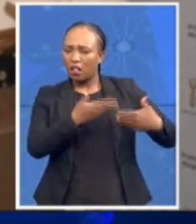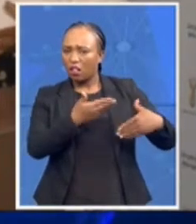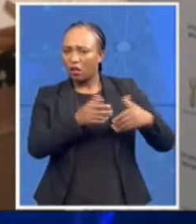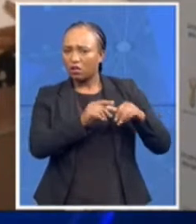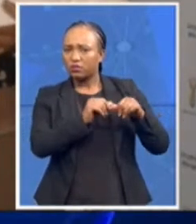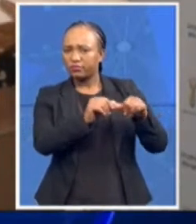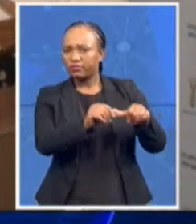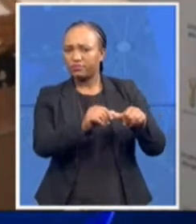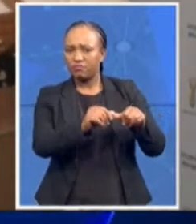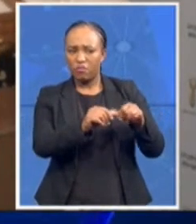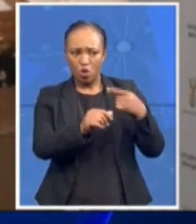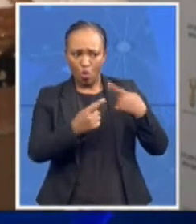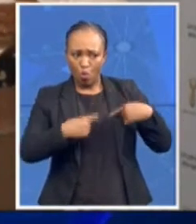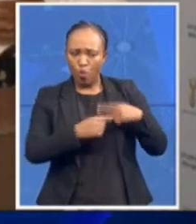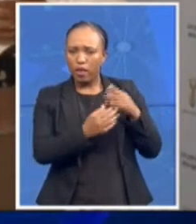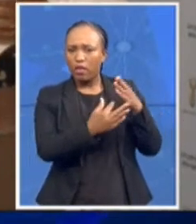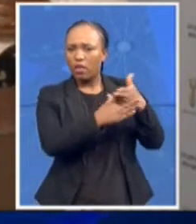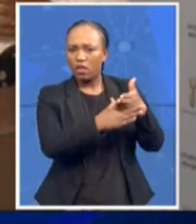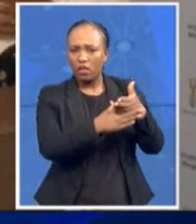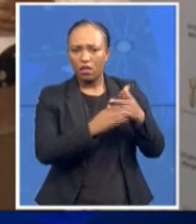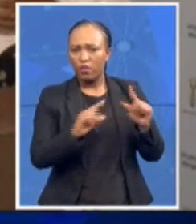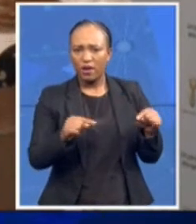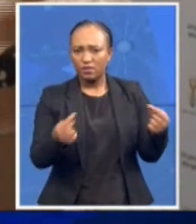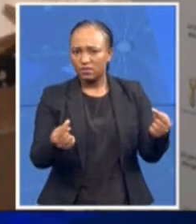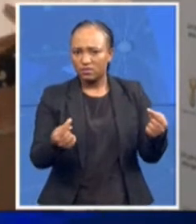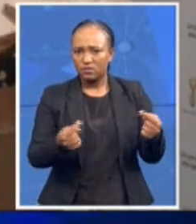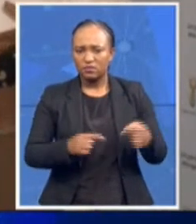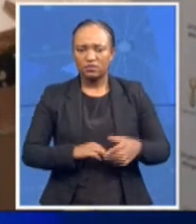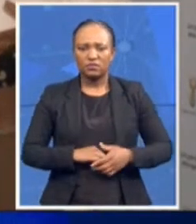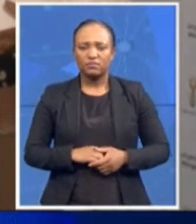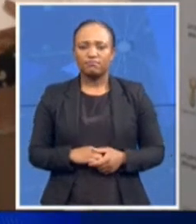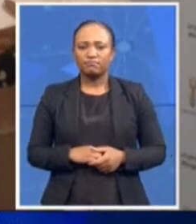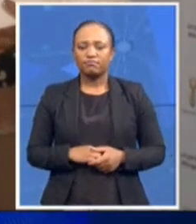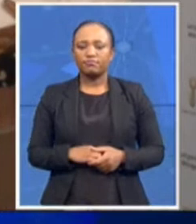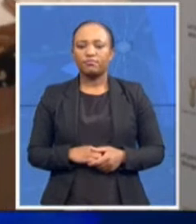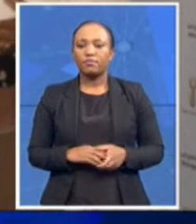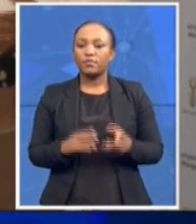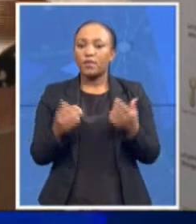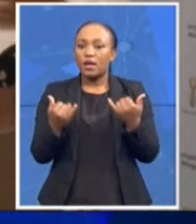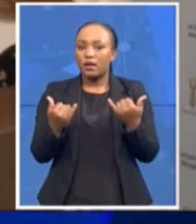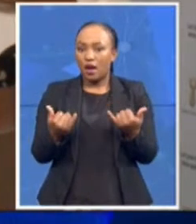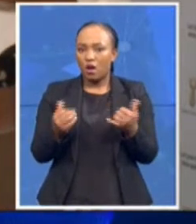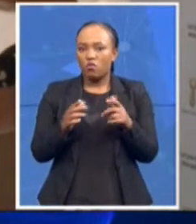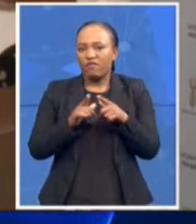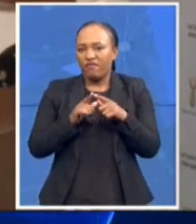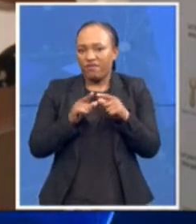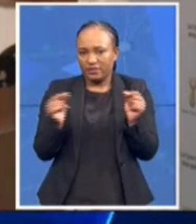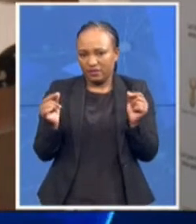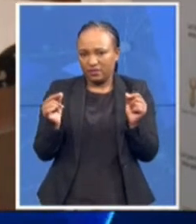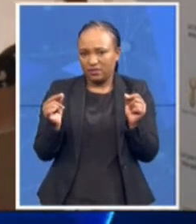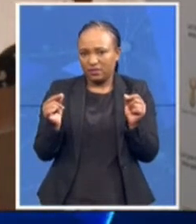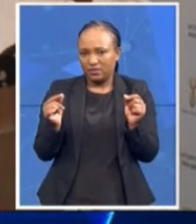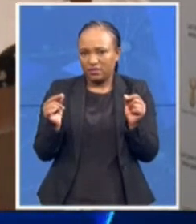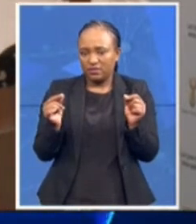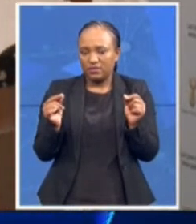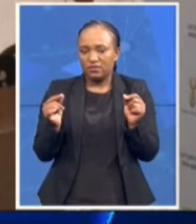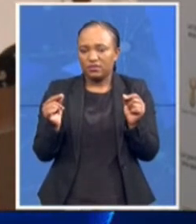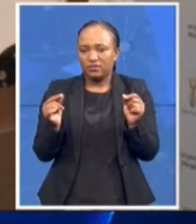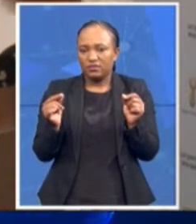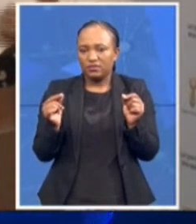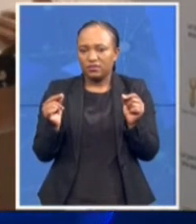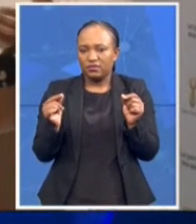process. It's now complete. And it's giving